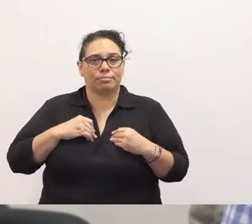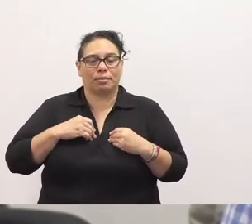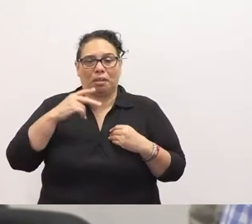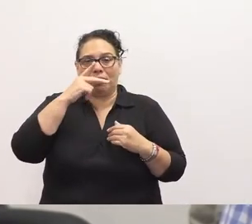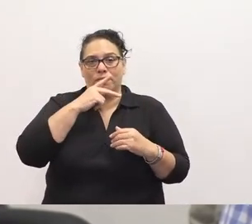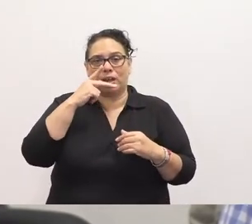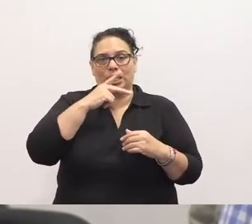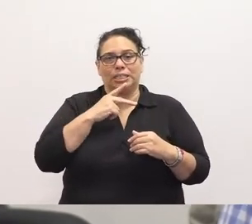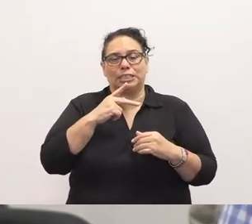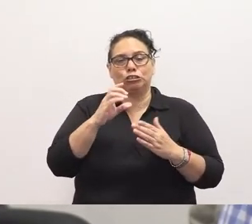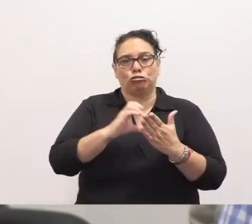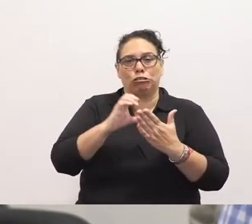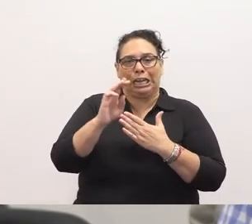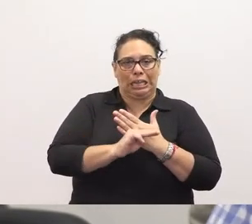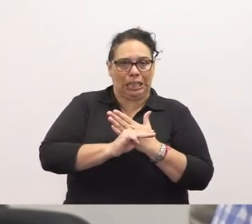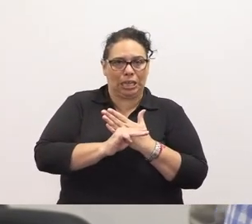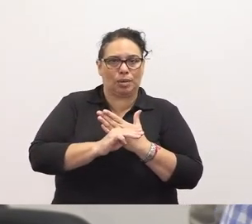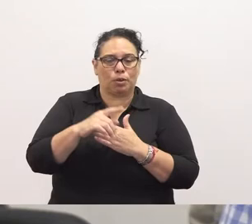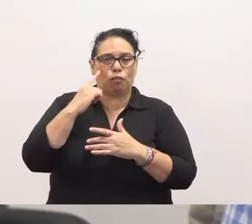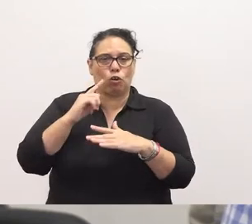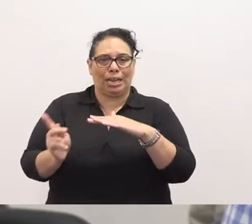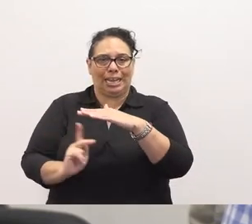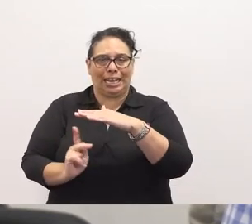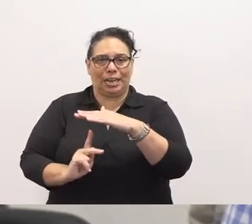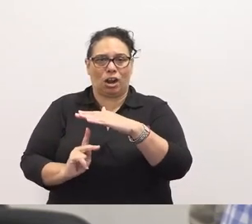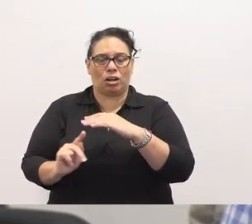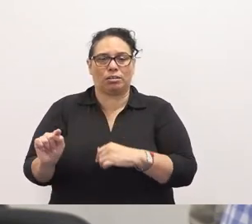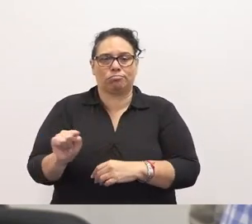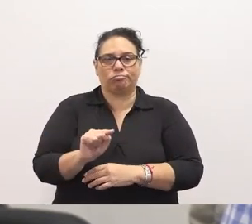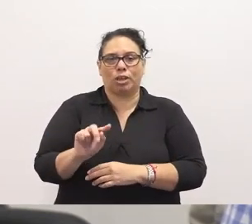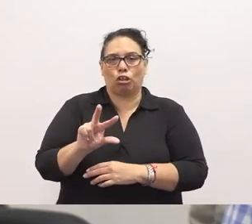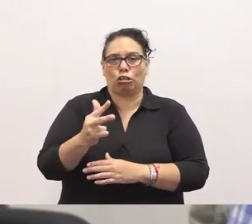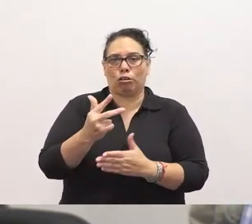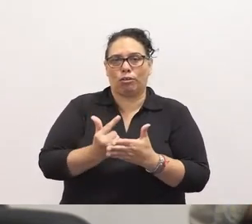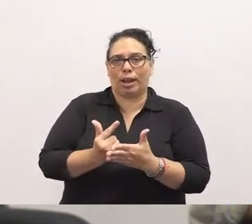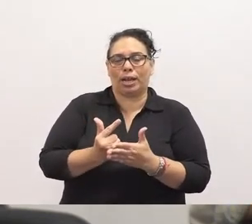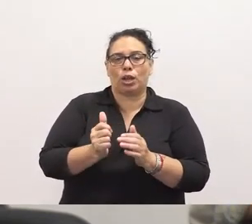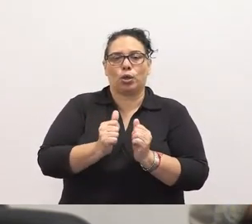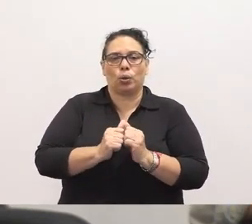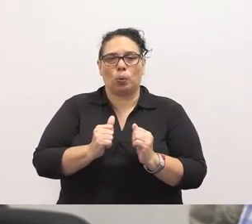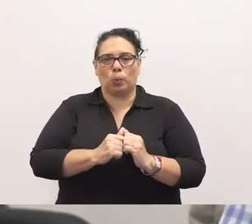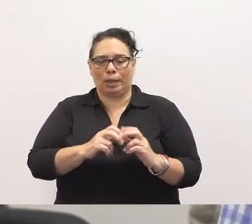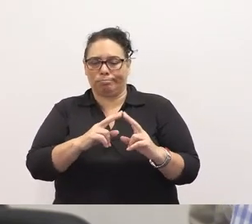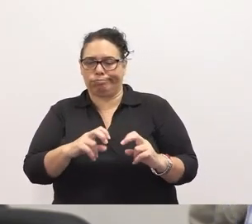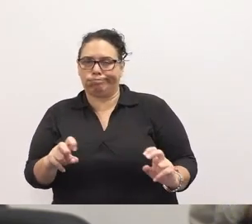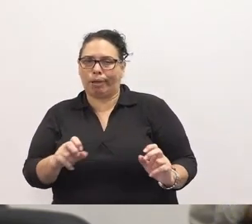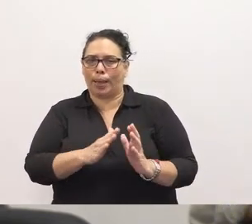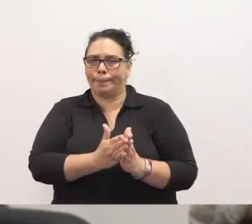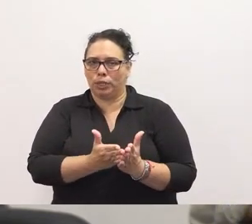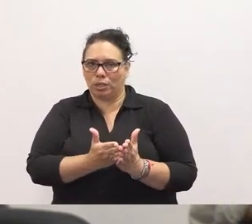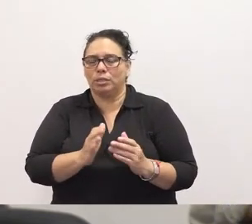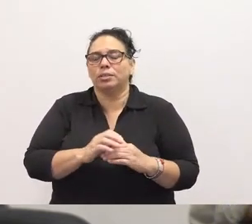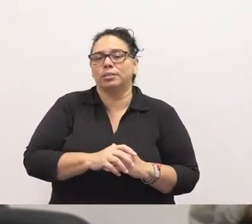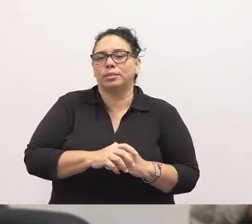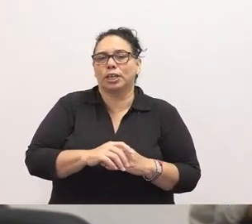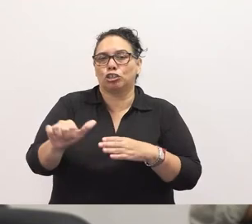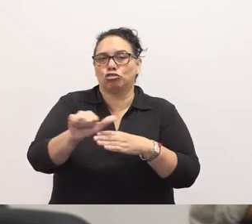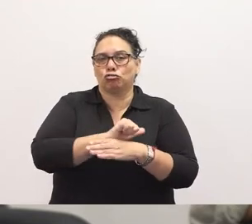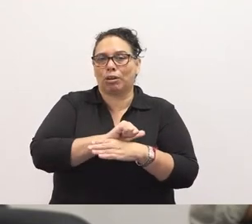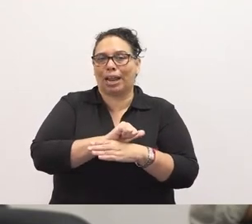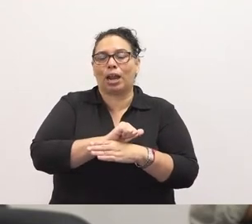curriculum for kindergarten through third grade, along with decodable books. Train